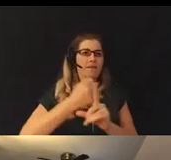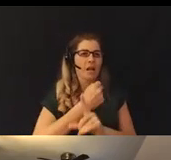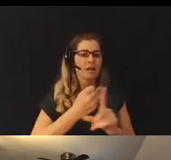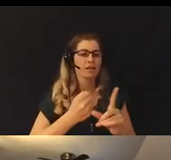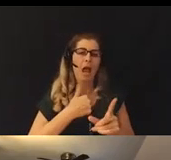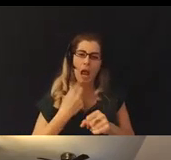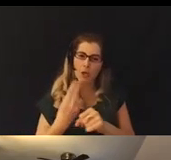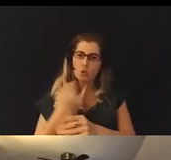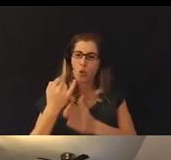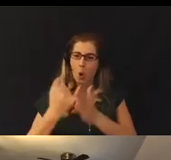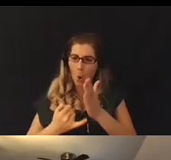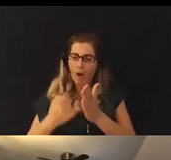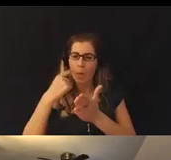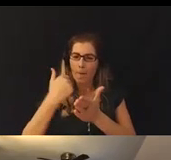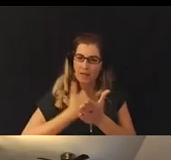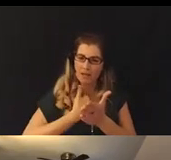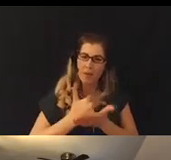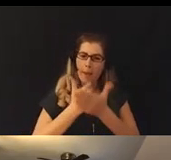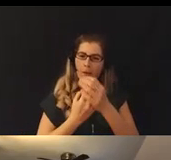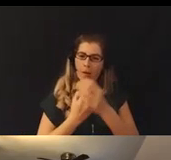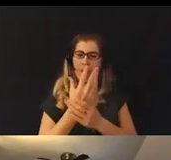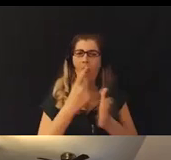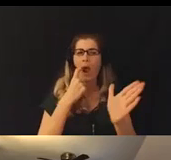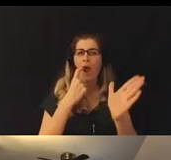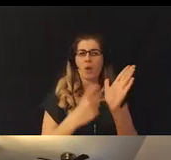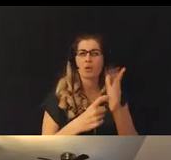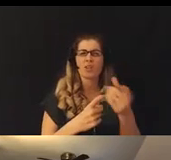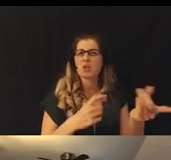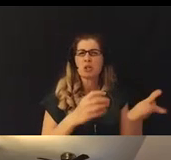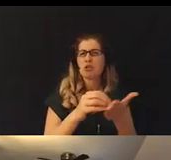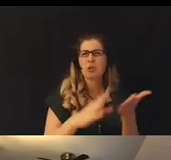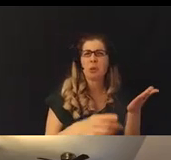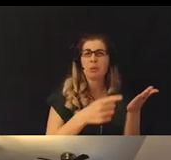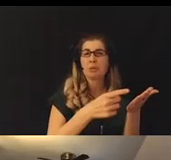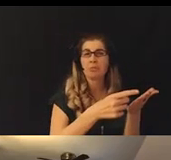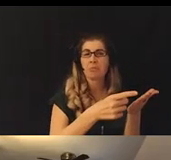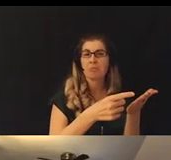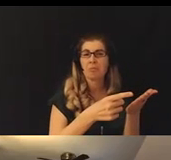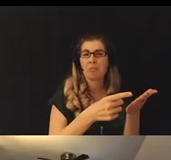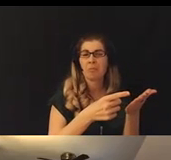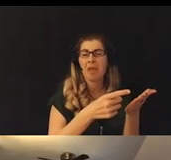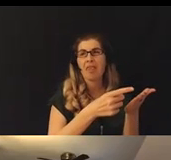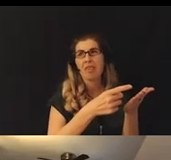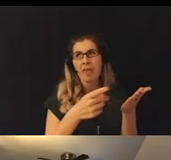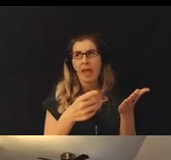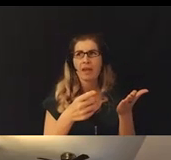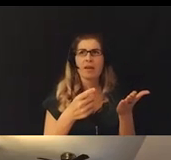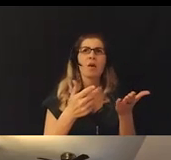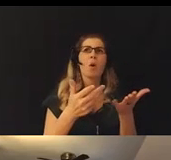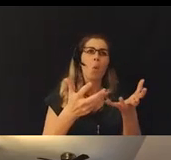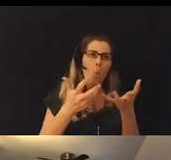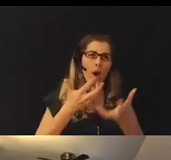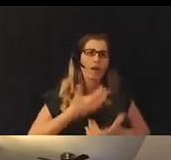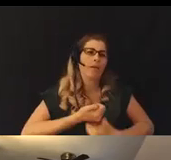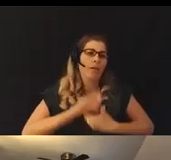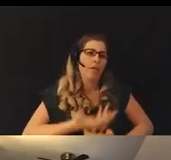through that, I more often than not find students that are actually really looking for opportunities and safe places to talk about those